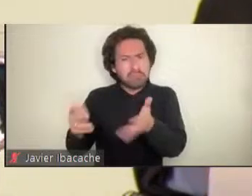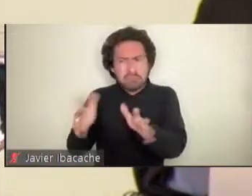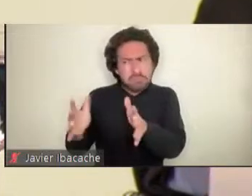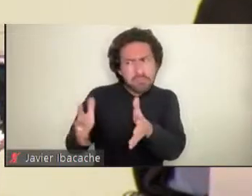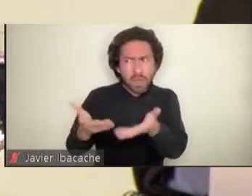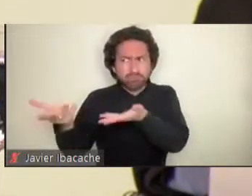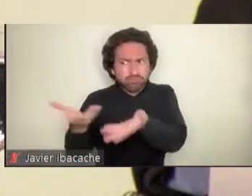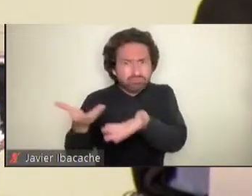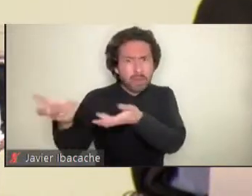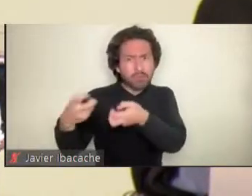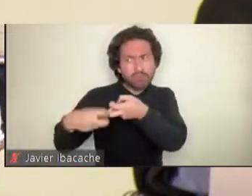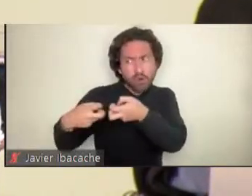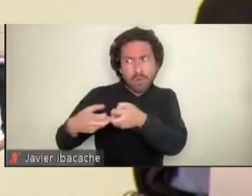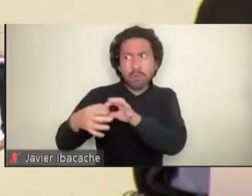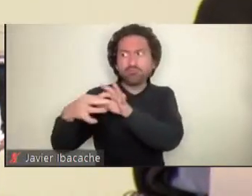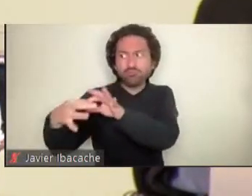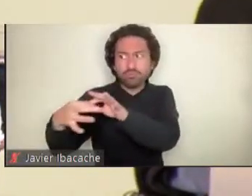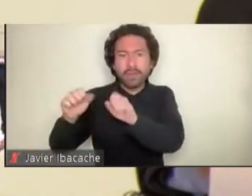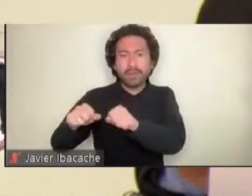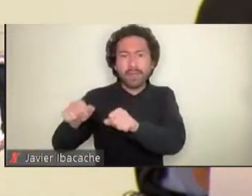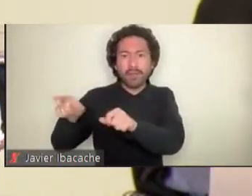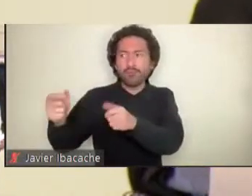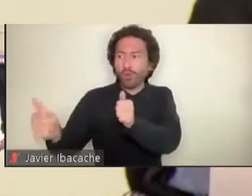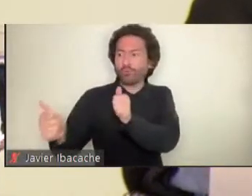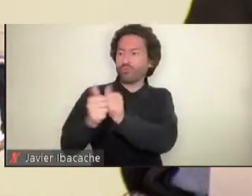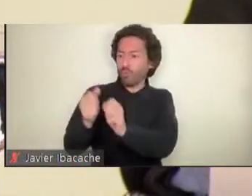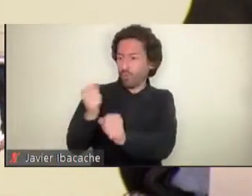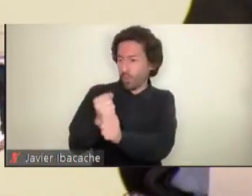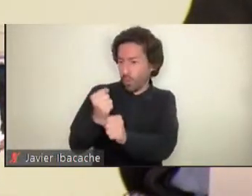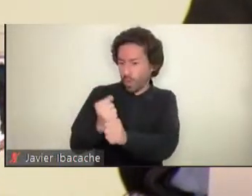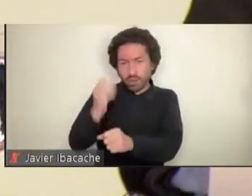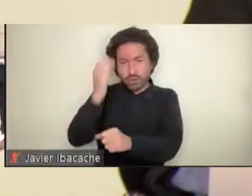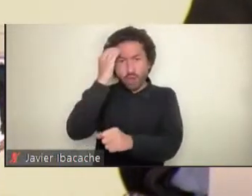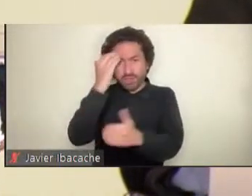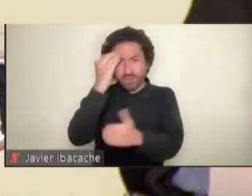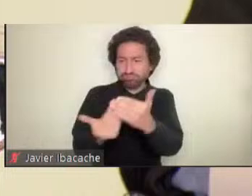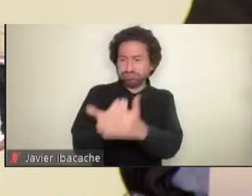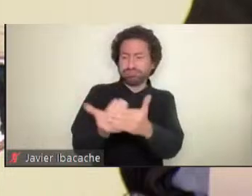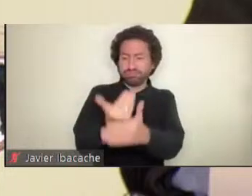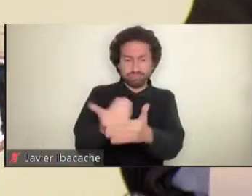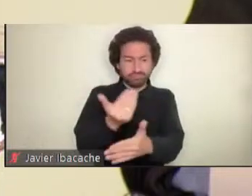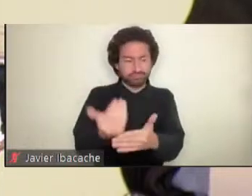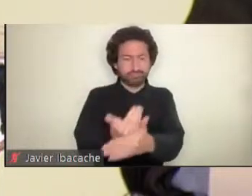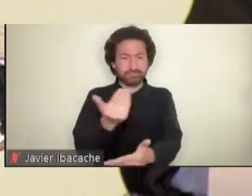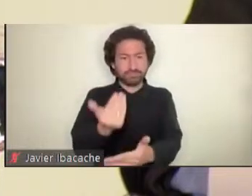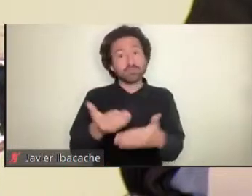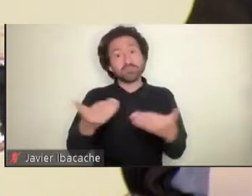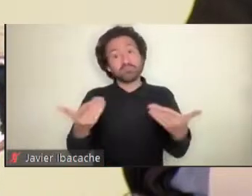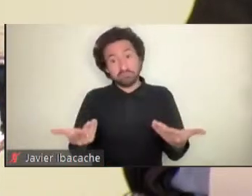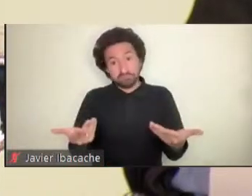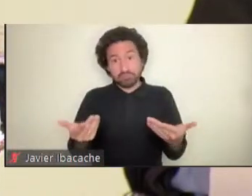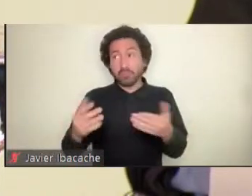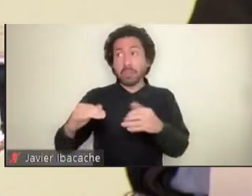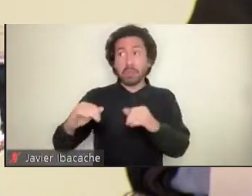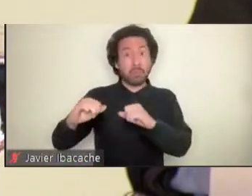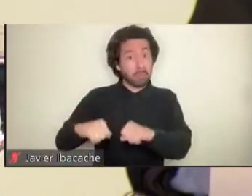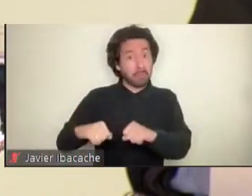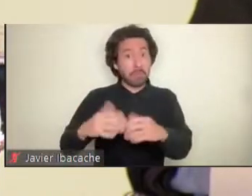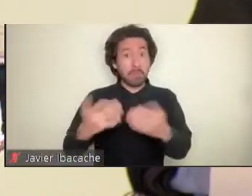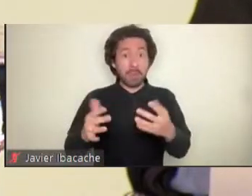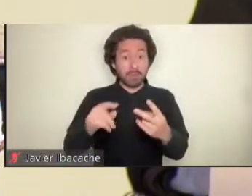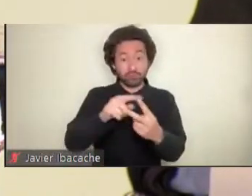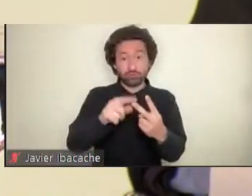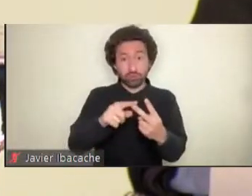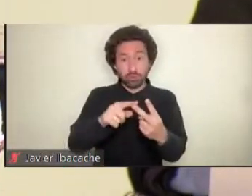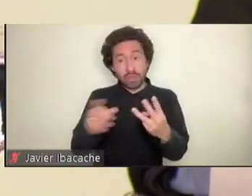with similar capacity coordinates to generate knowledge input that will benefit all. So